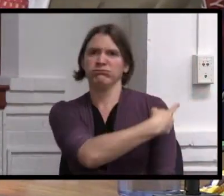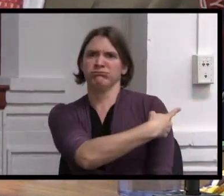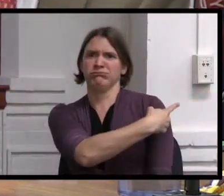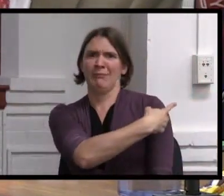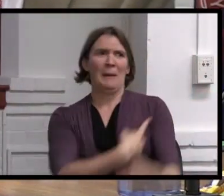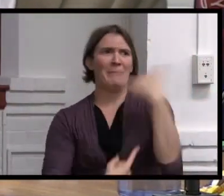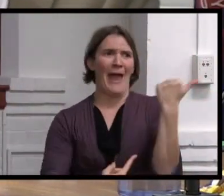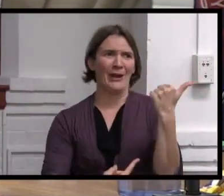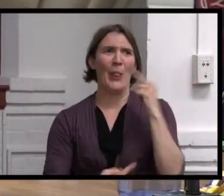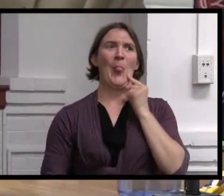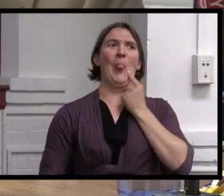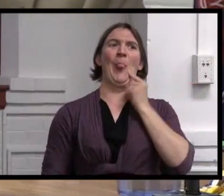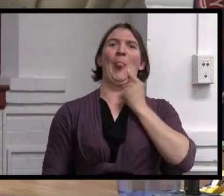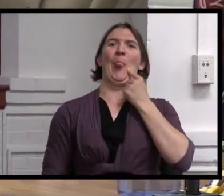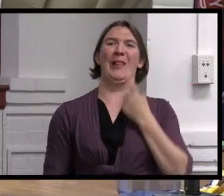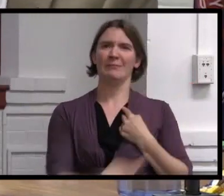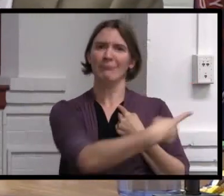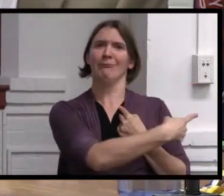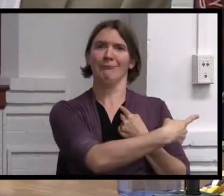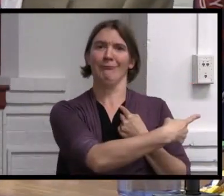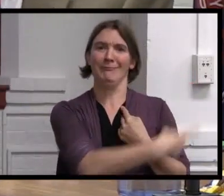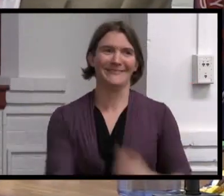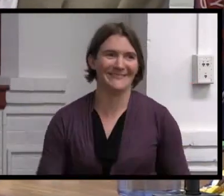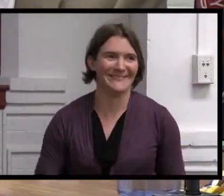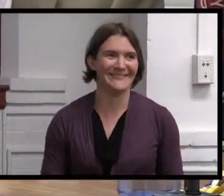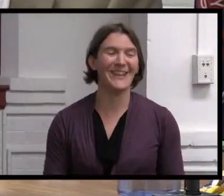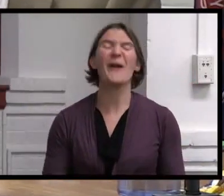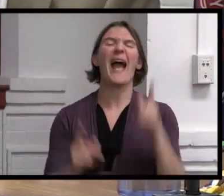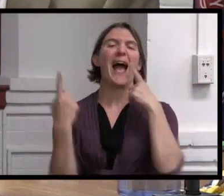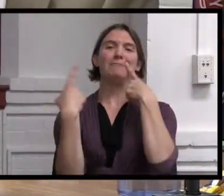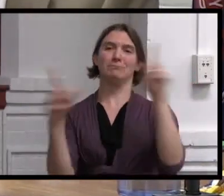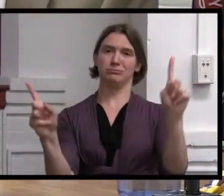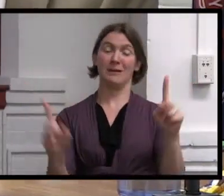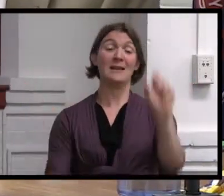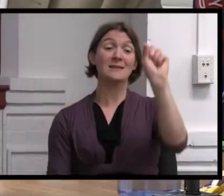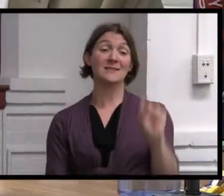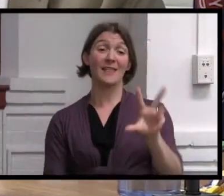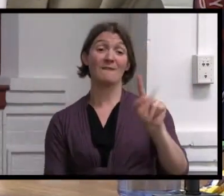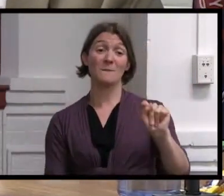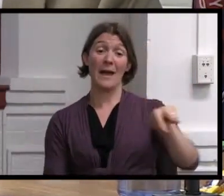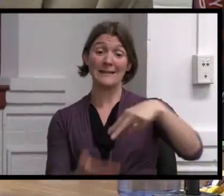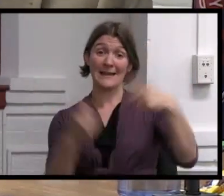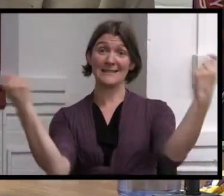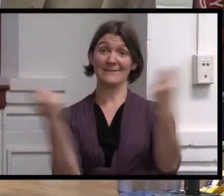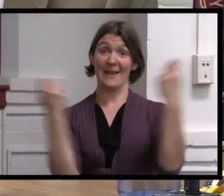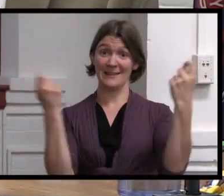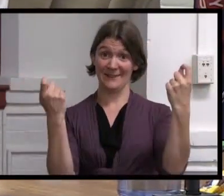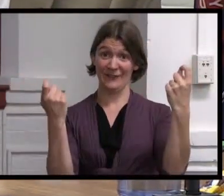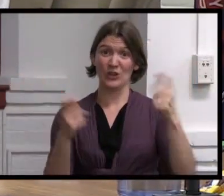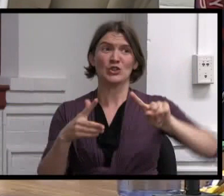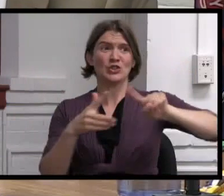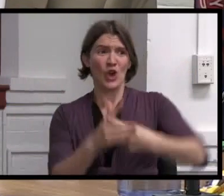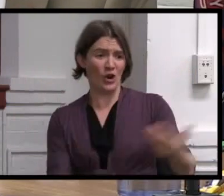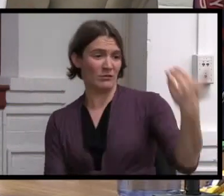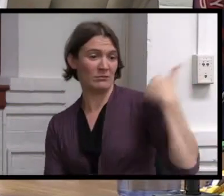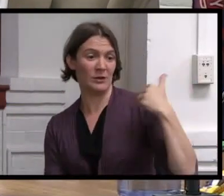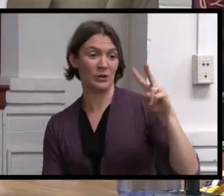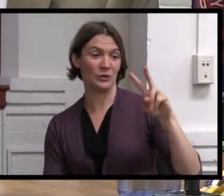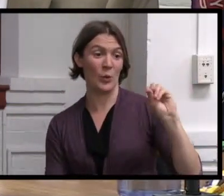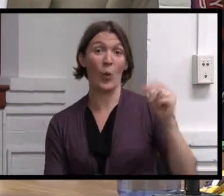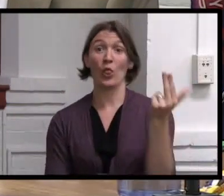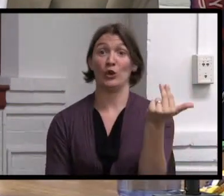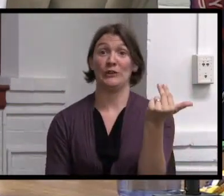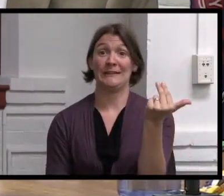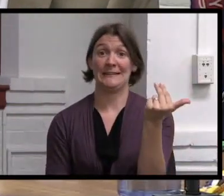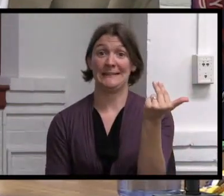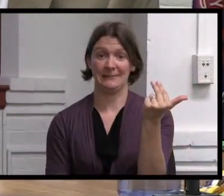Yes. I didn't think you'd mind, Brenda. Whereas the Southern Vermont Dance Festival began in